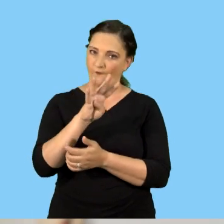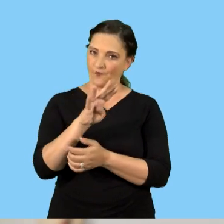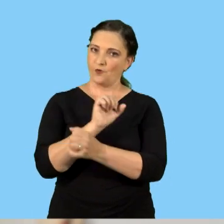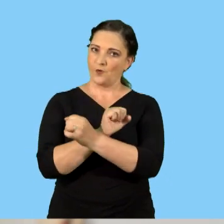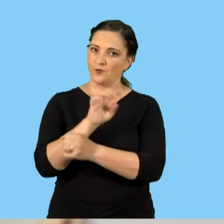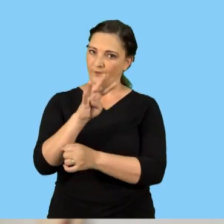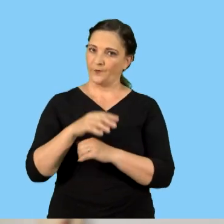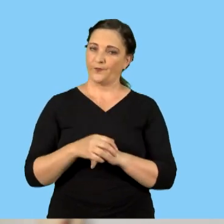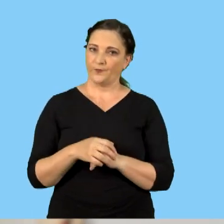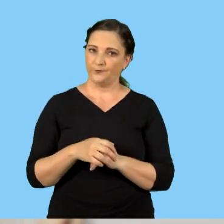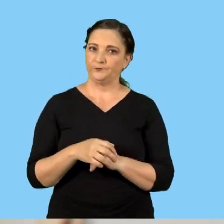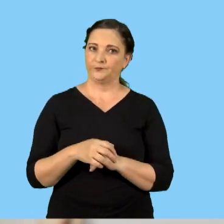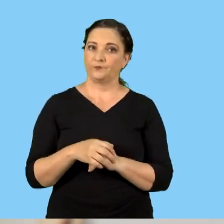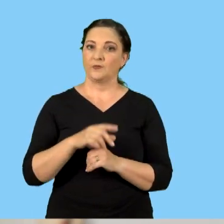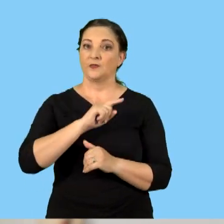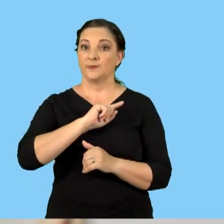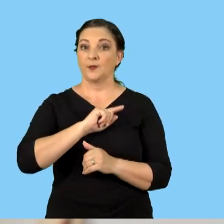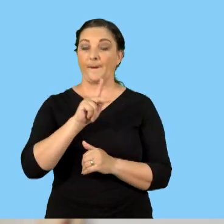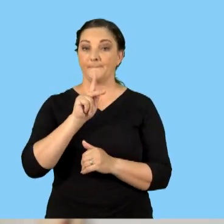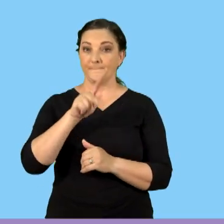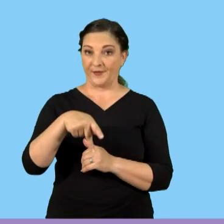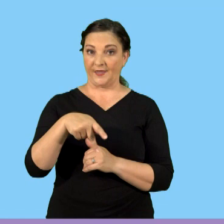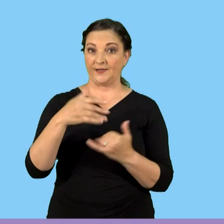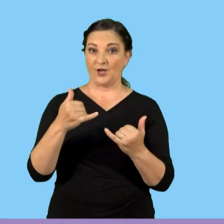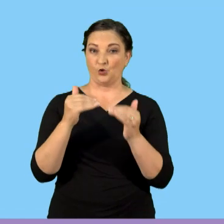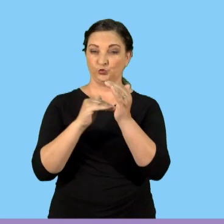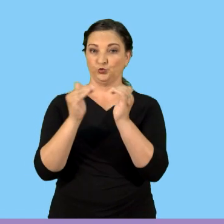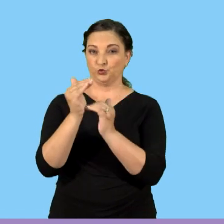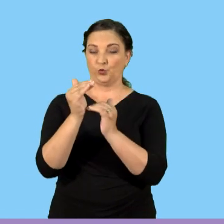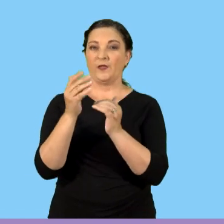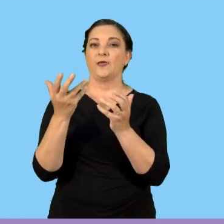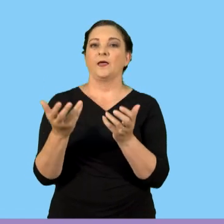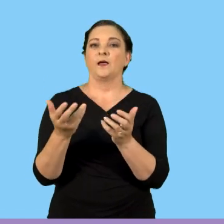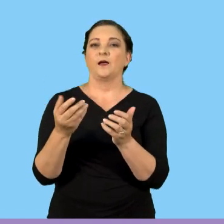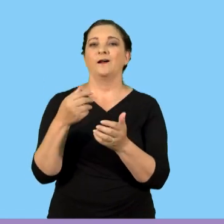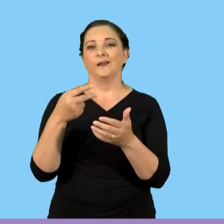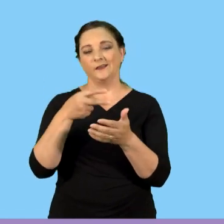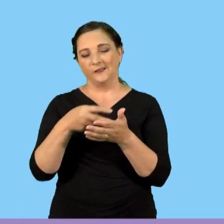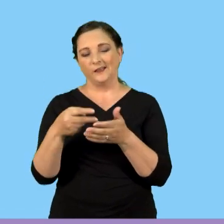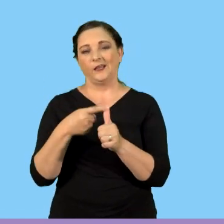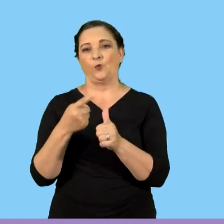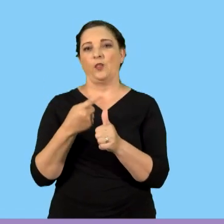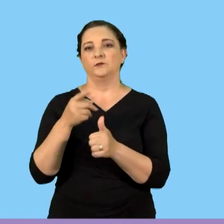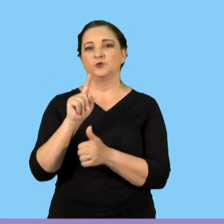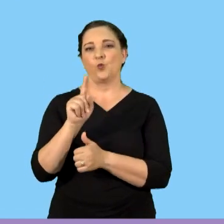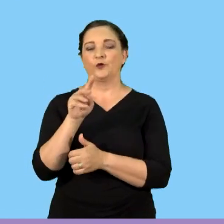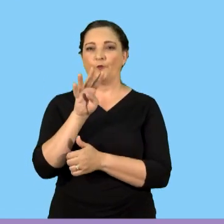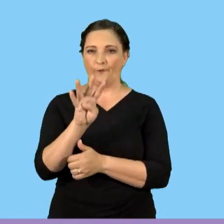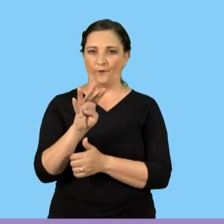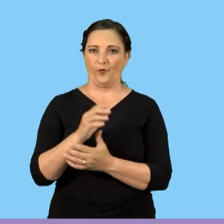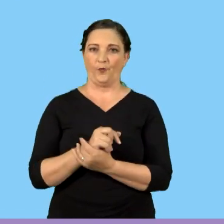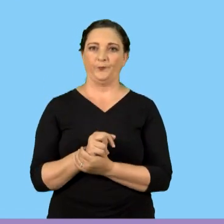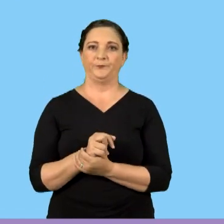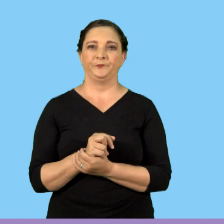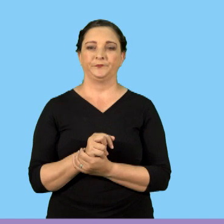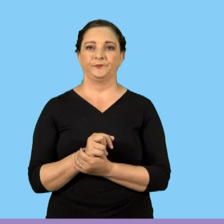multiply by a 4. So it simply means that the p squared is actually equals to a 4. So